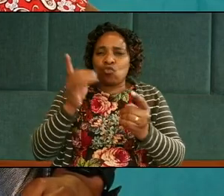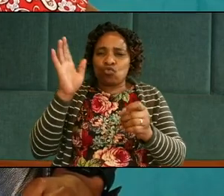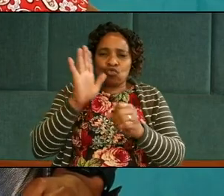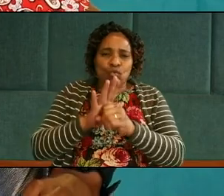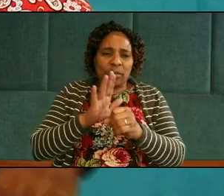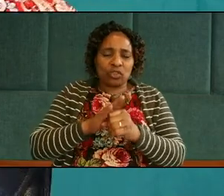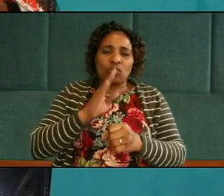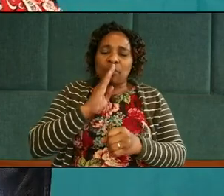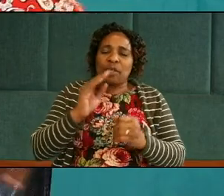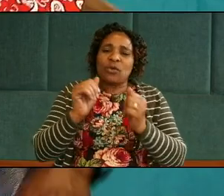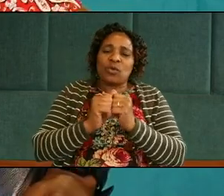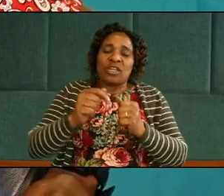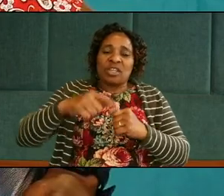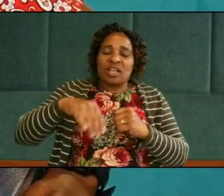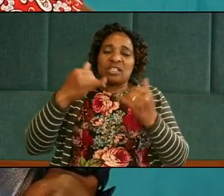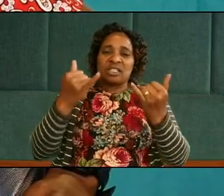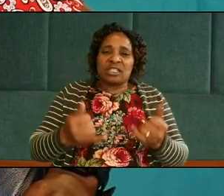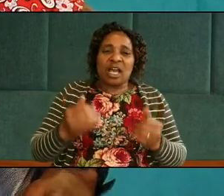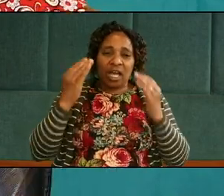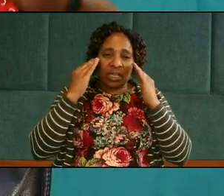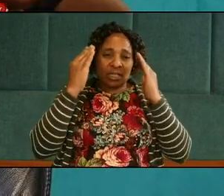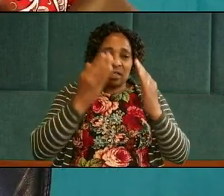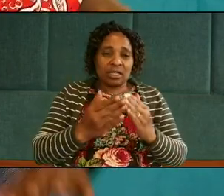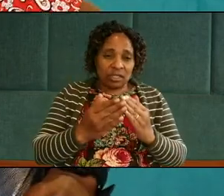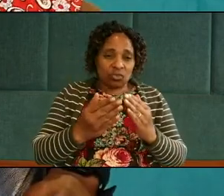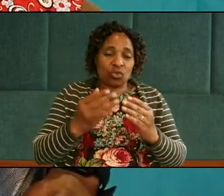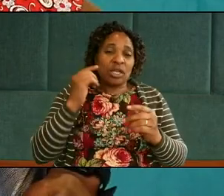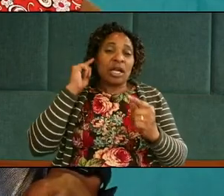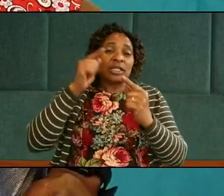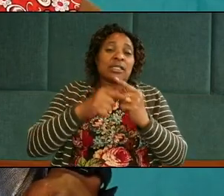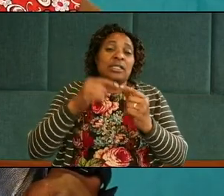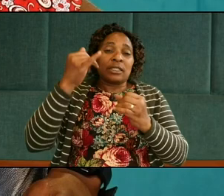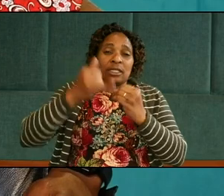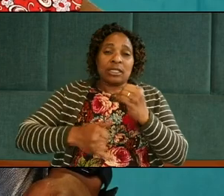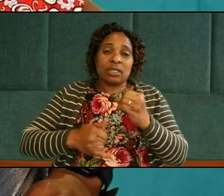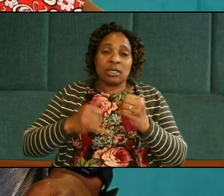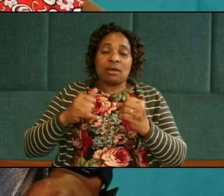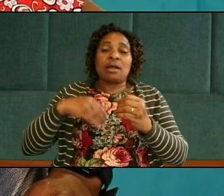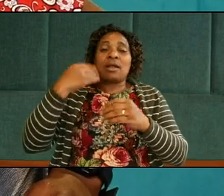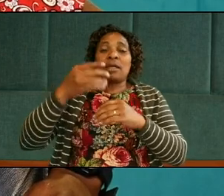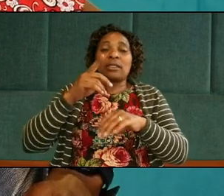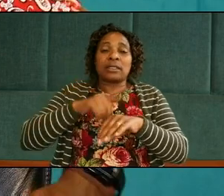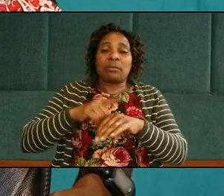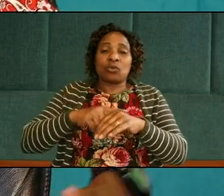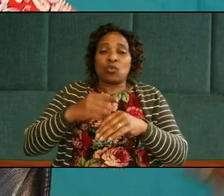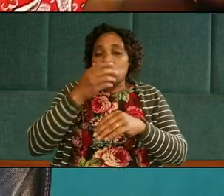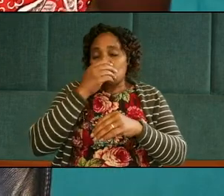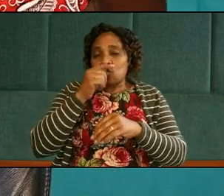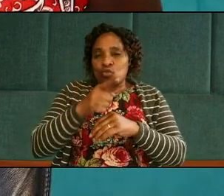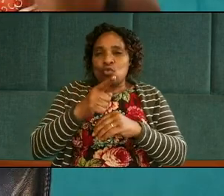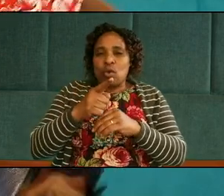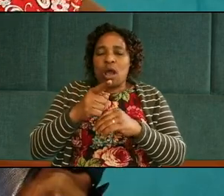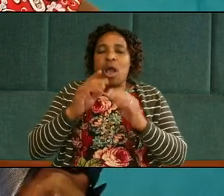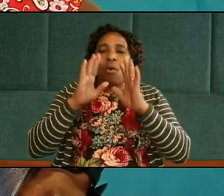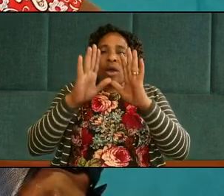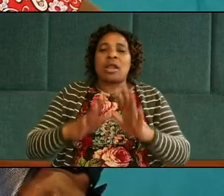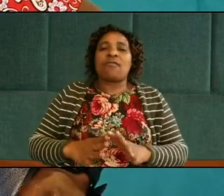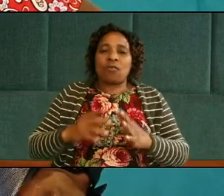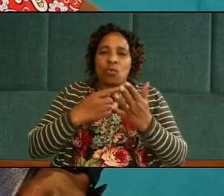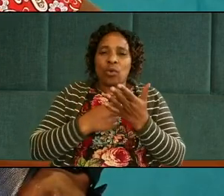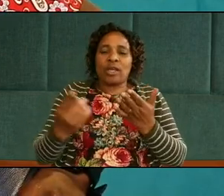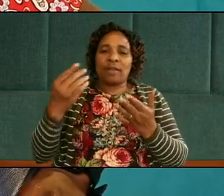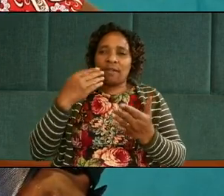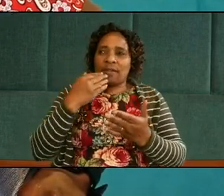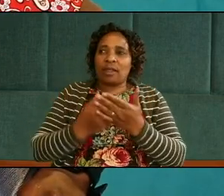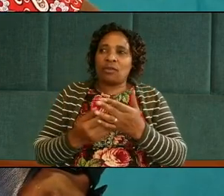and paying attention until the end. And until next time, we wish you a wonderful week. Join us next time. Thank you